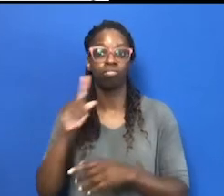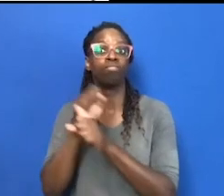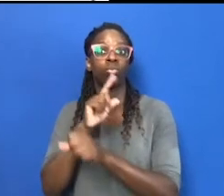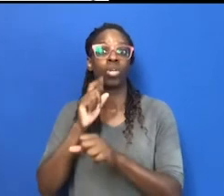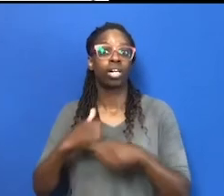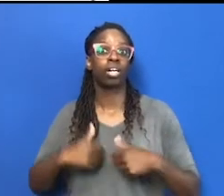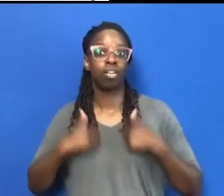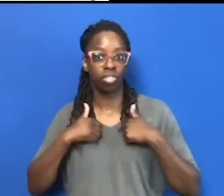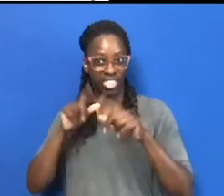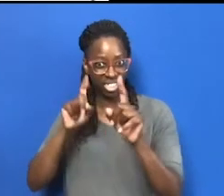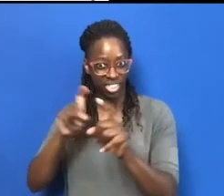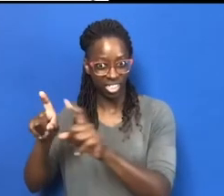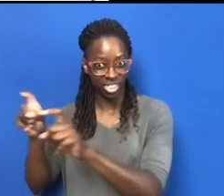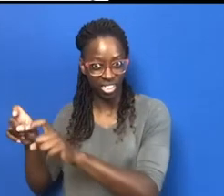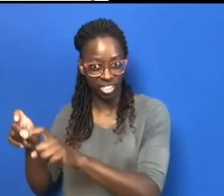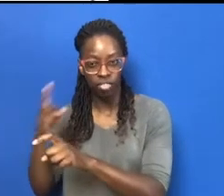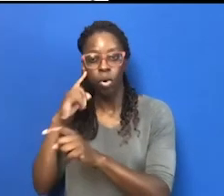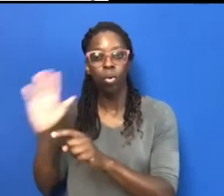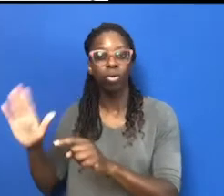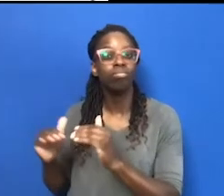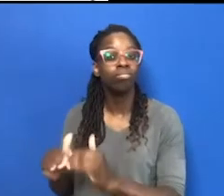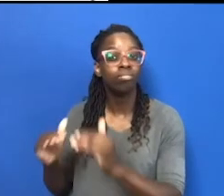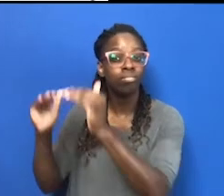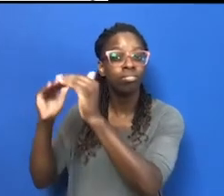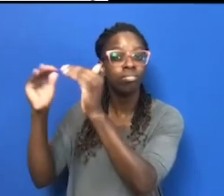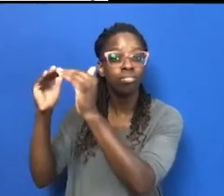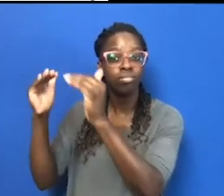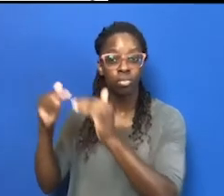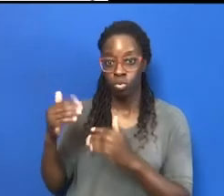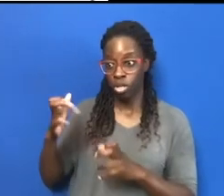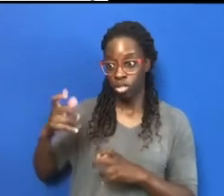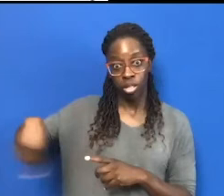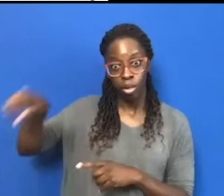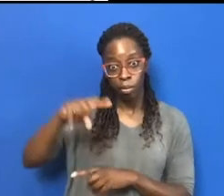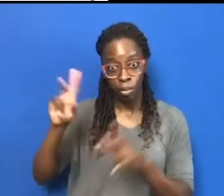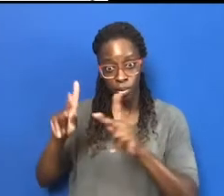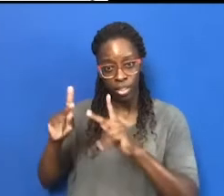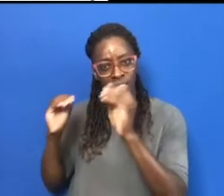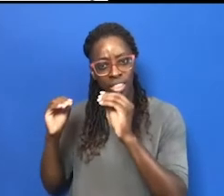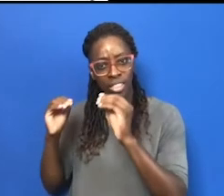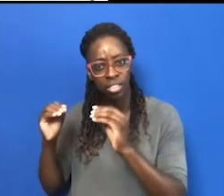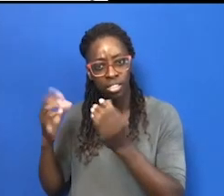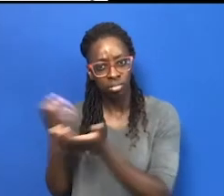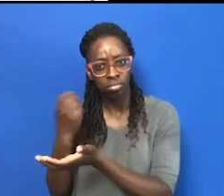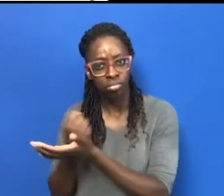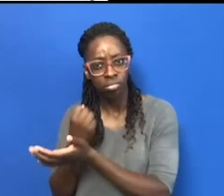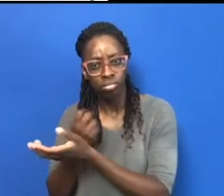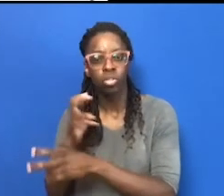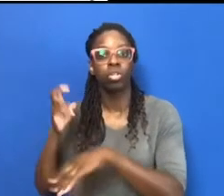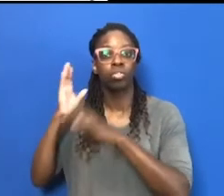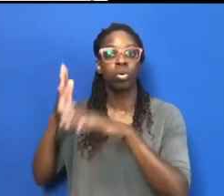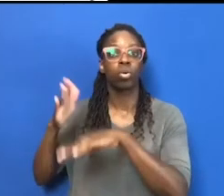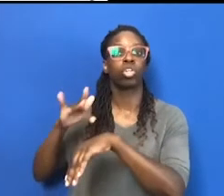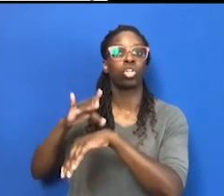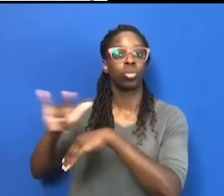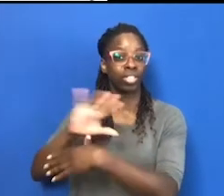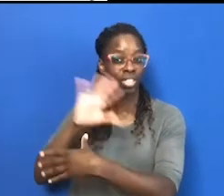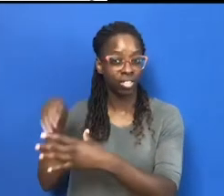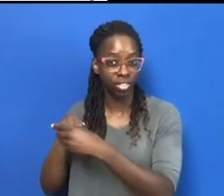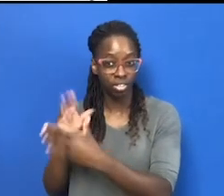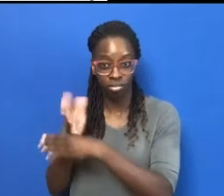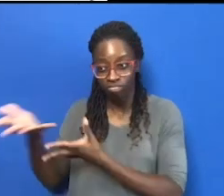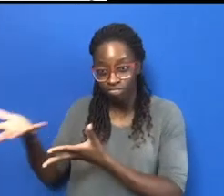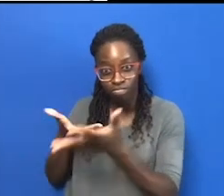and to co-create materials with practitioners to support sustainable implementation. The rapid cycle